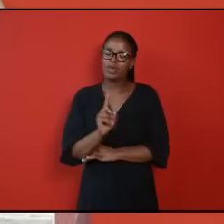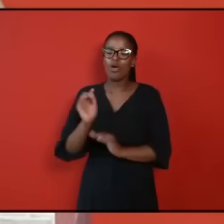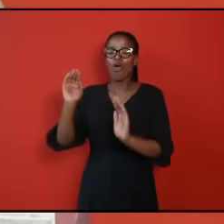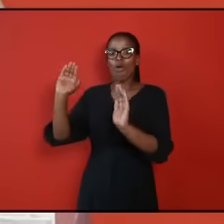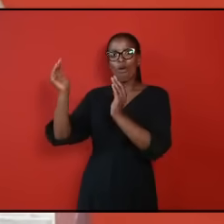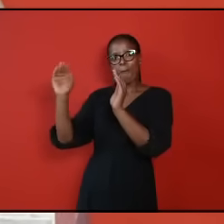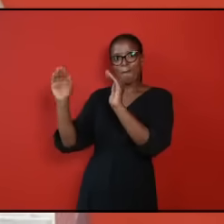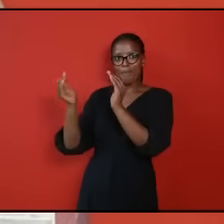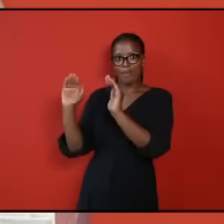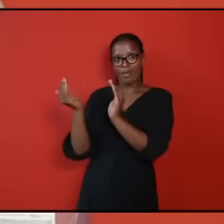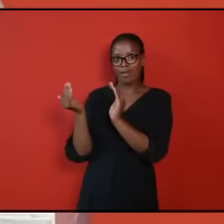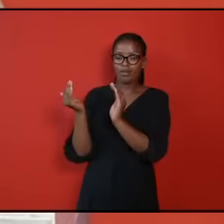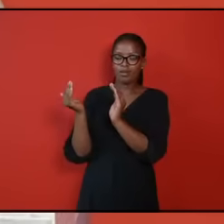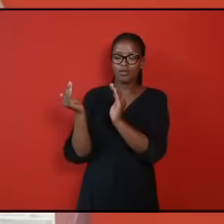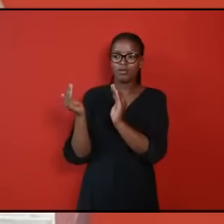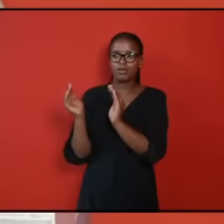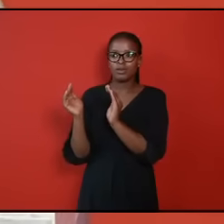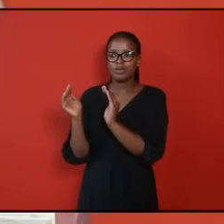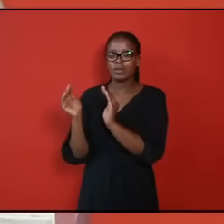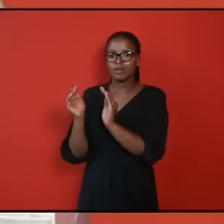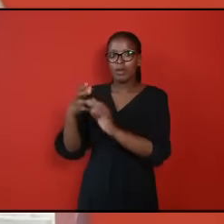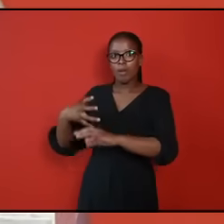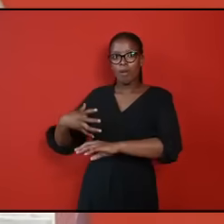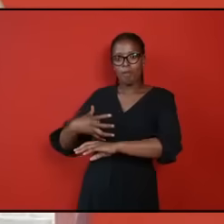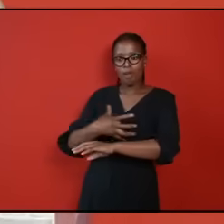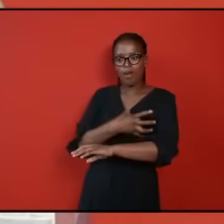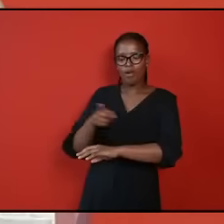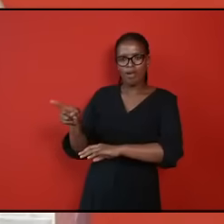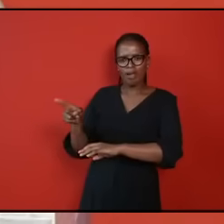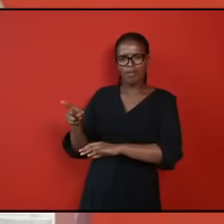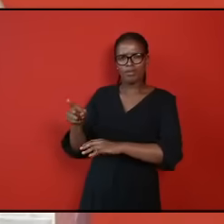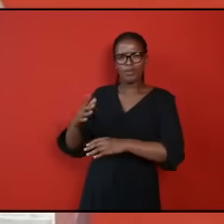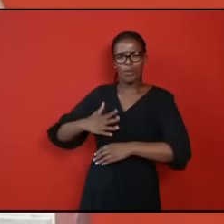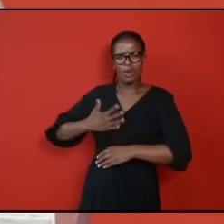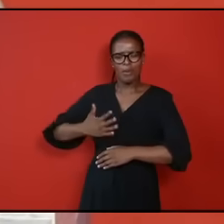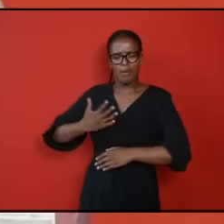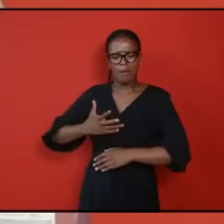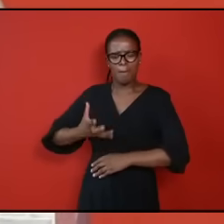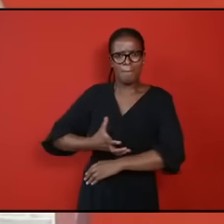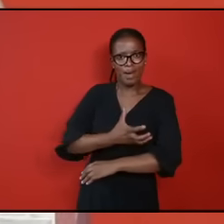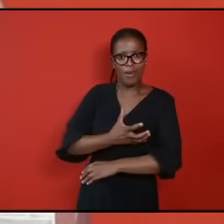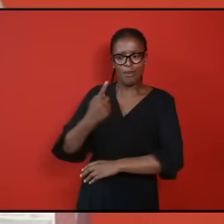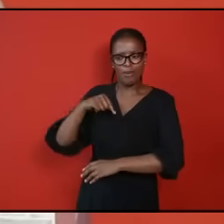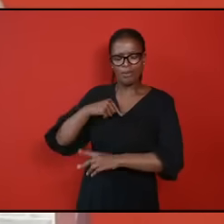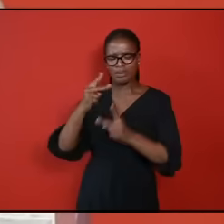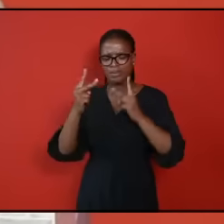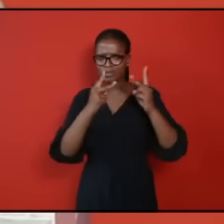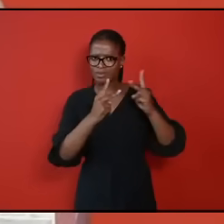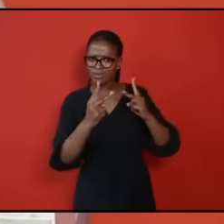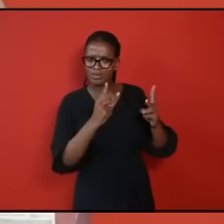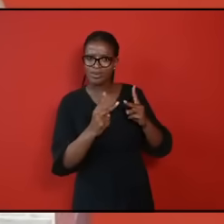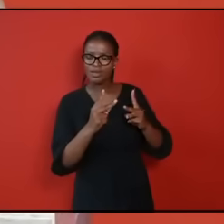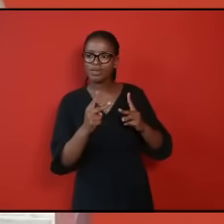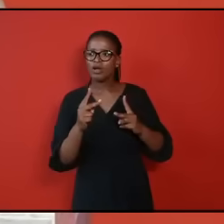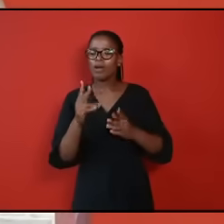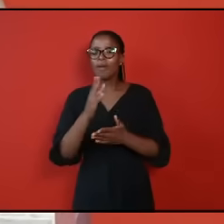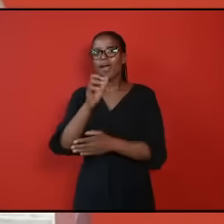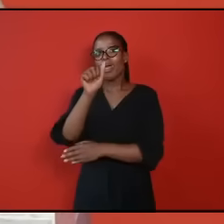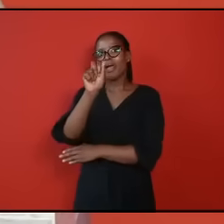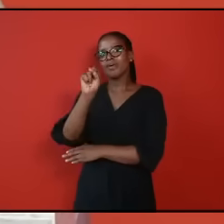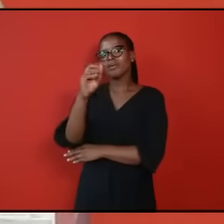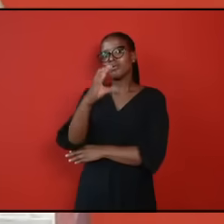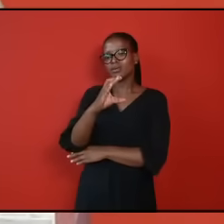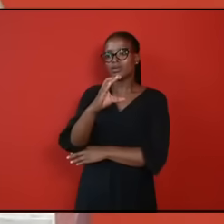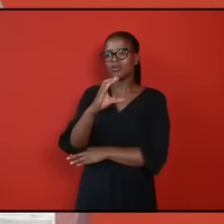compared to the power hungry that we see around the ANC, Paul makes